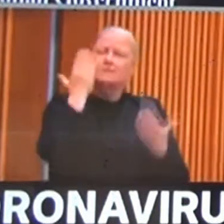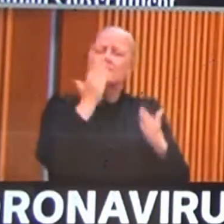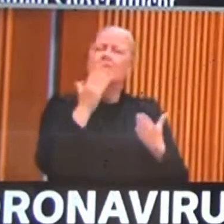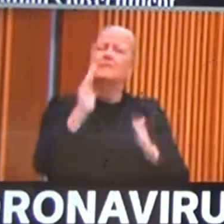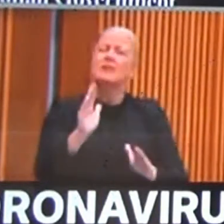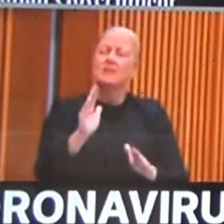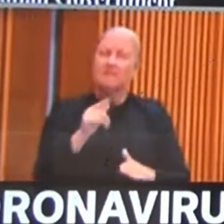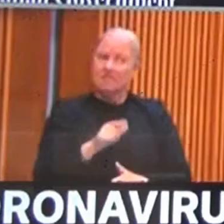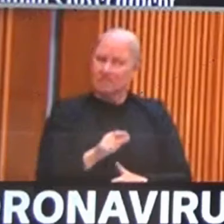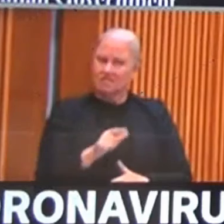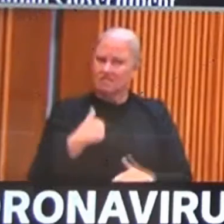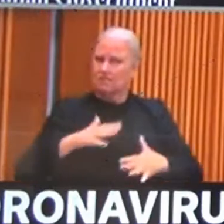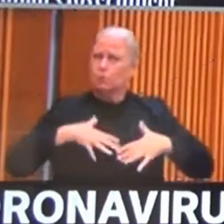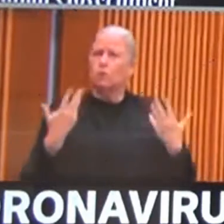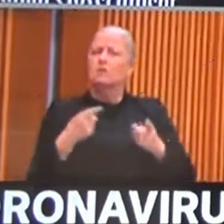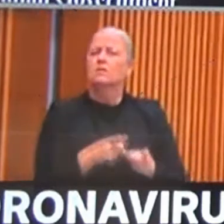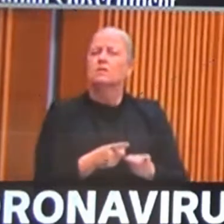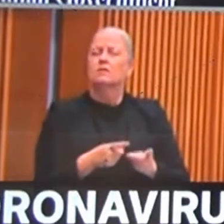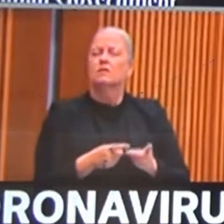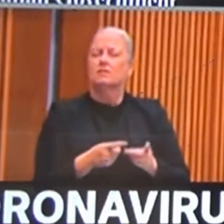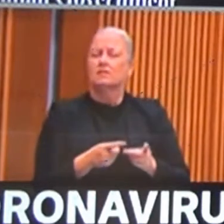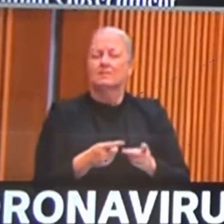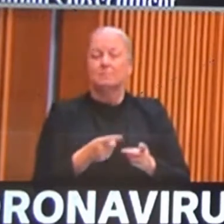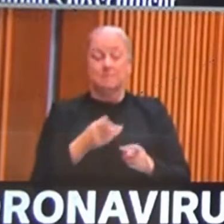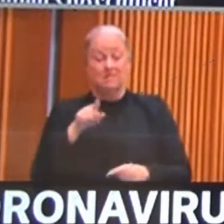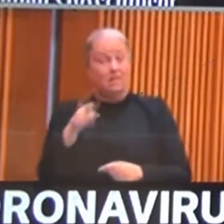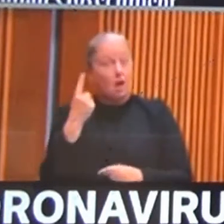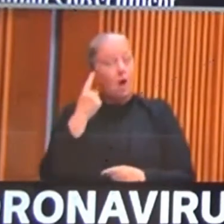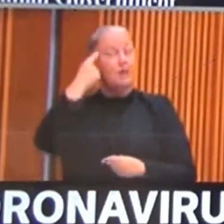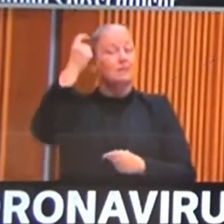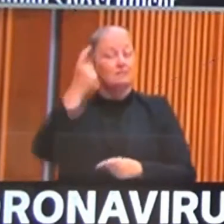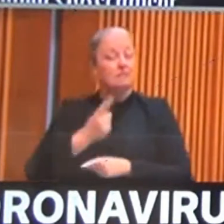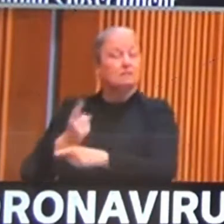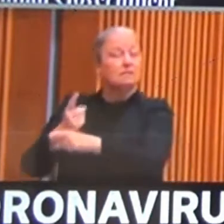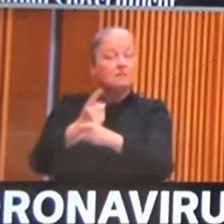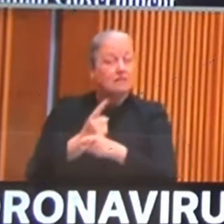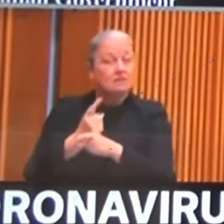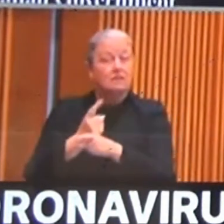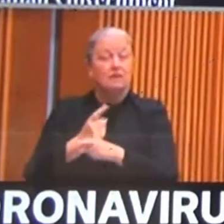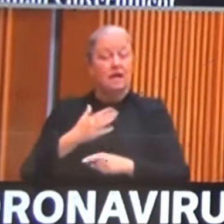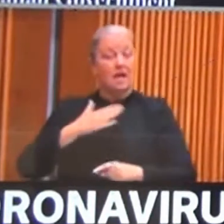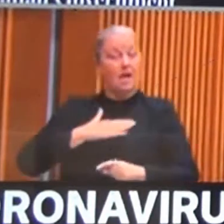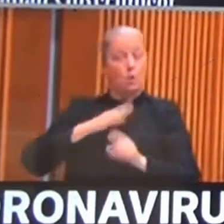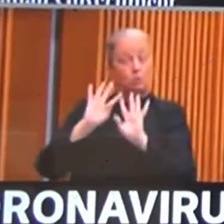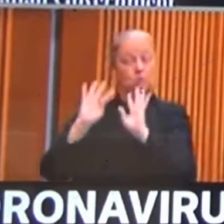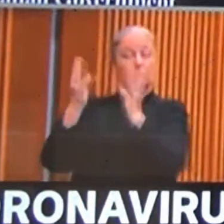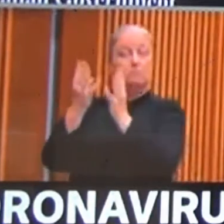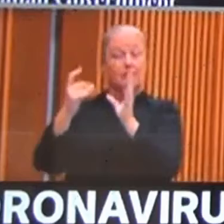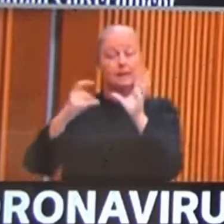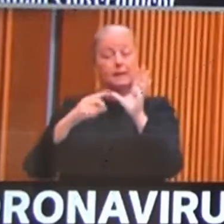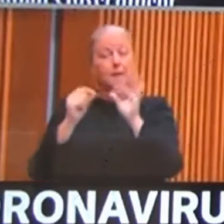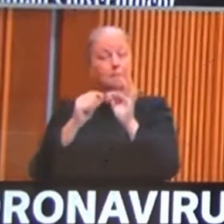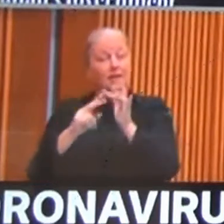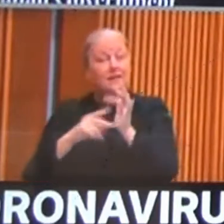a catastrophic loss of human life. So that's not a theory which the Australian government or the National Cabinet have been considering